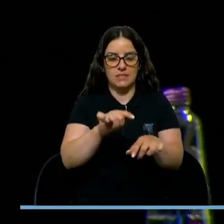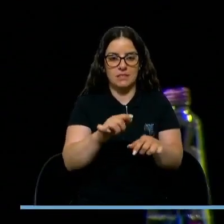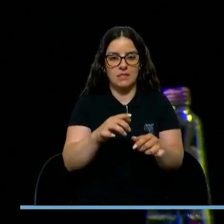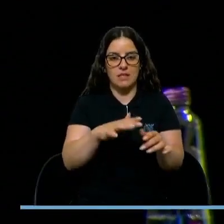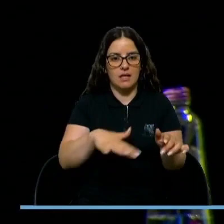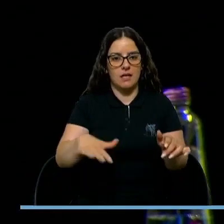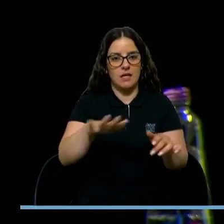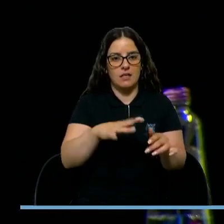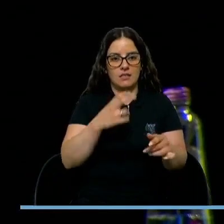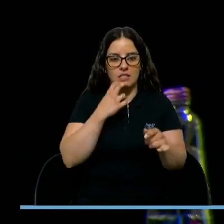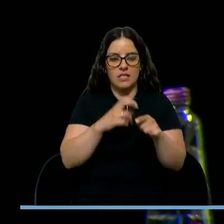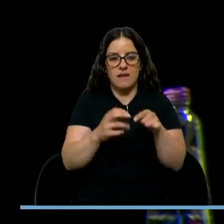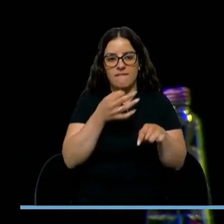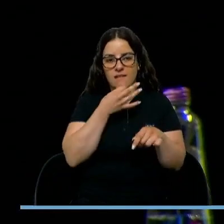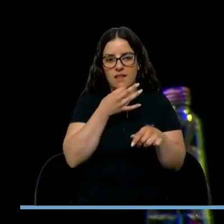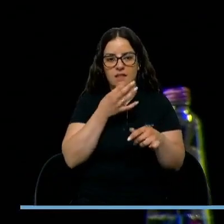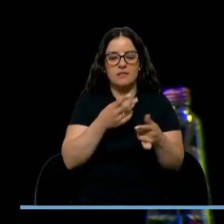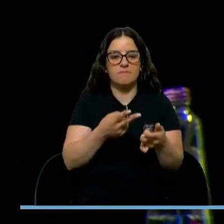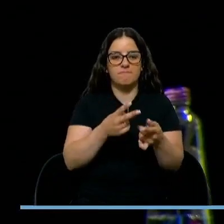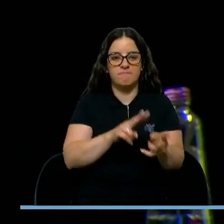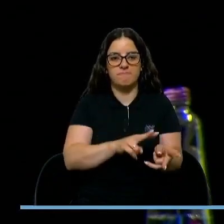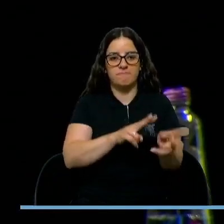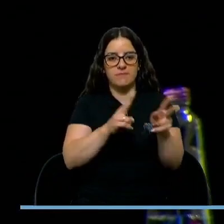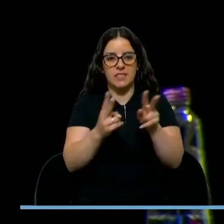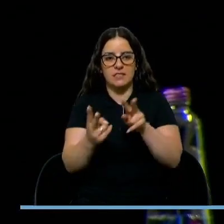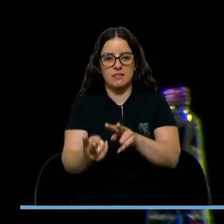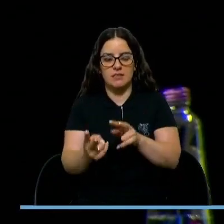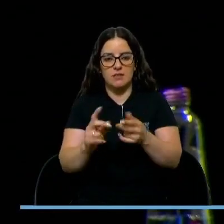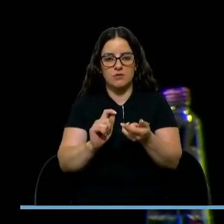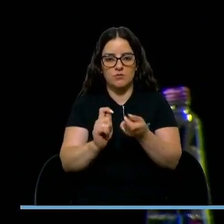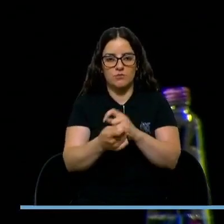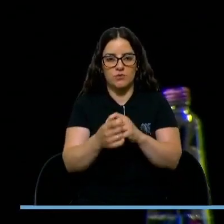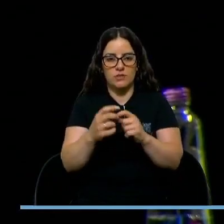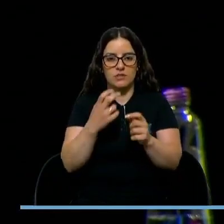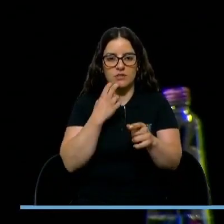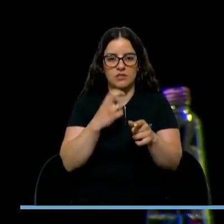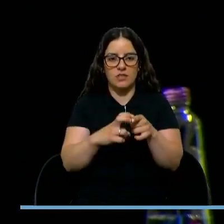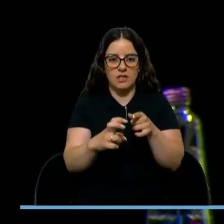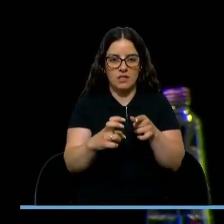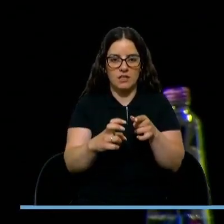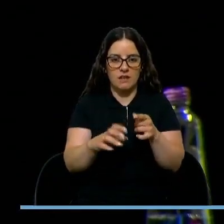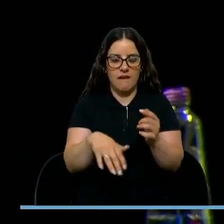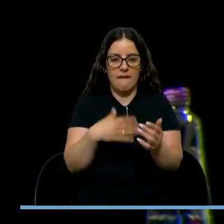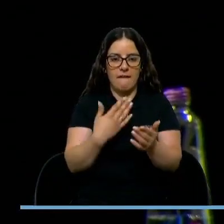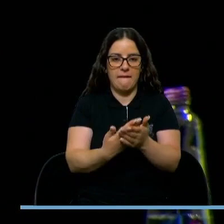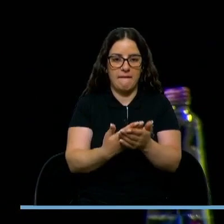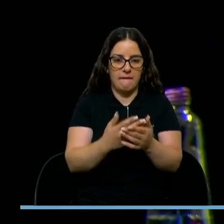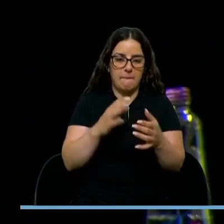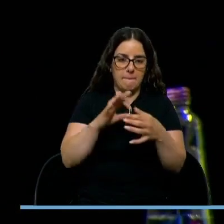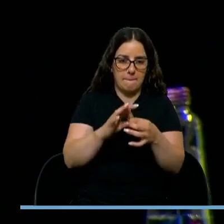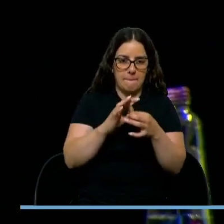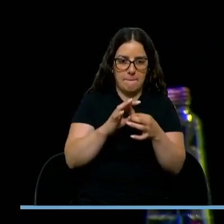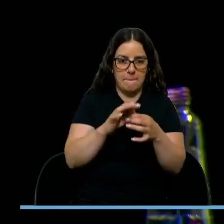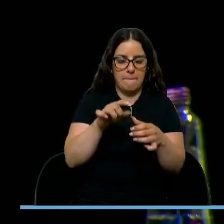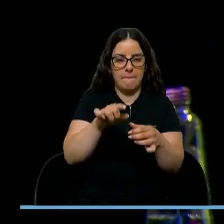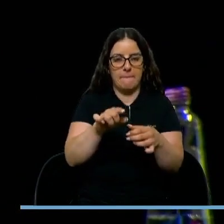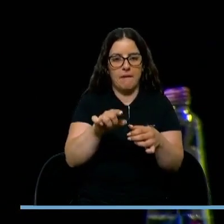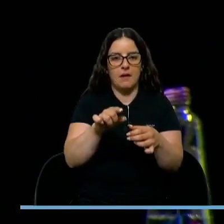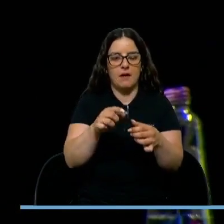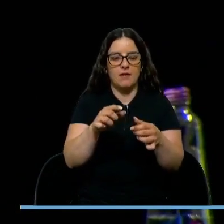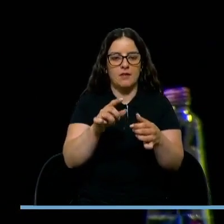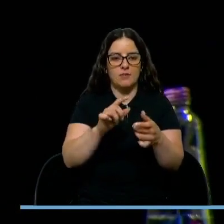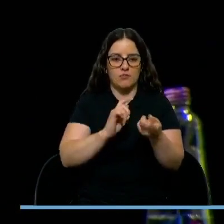energy sector speaks about that it's an energy transition. Obviously, will be nurtured